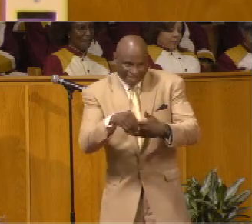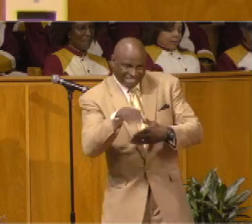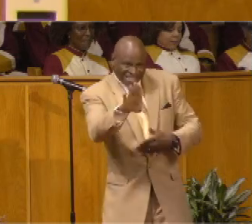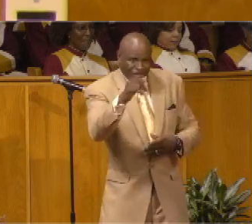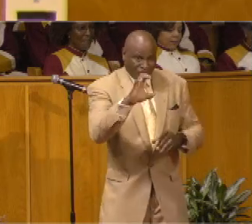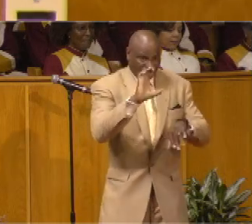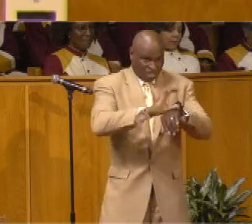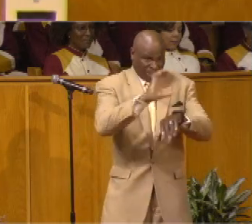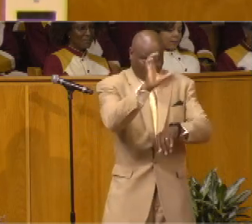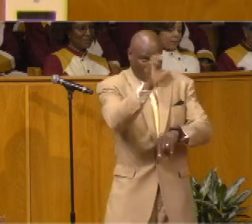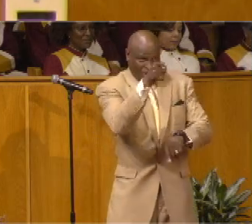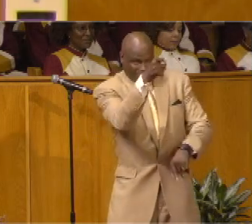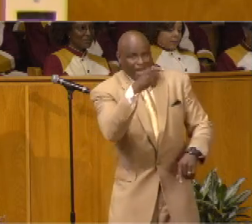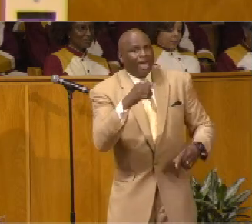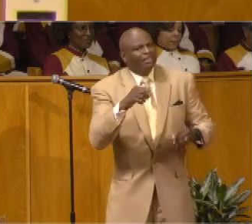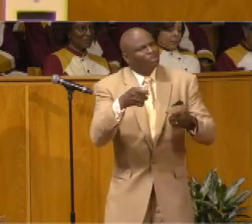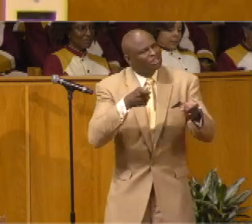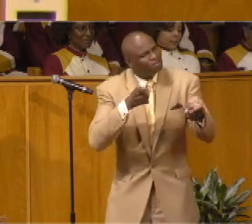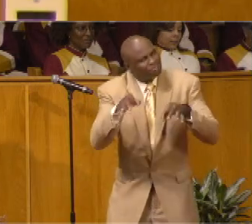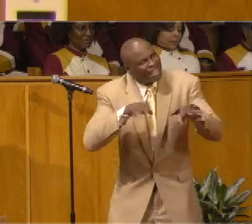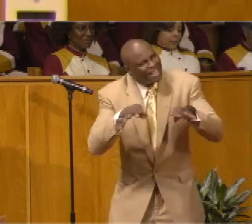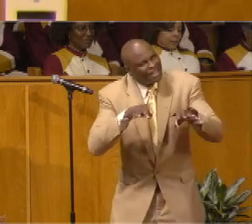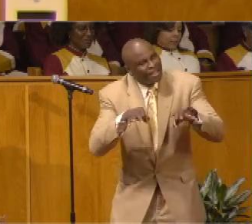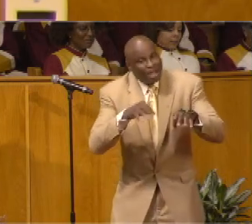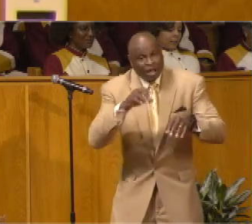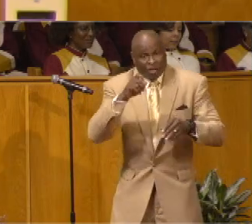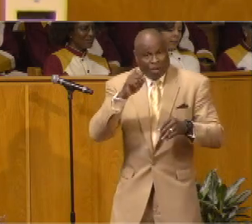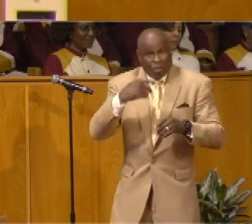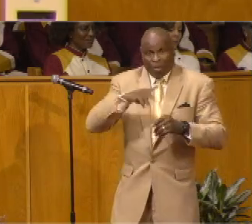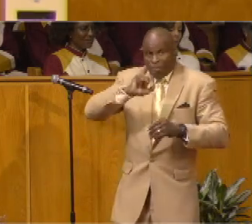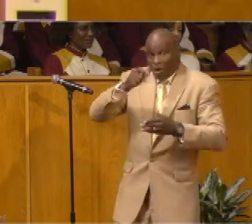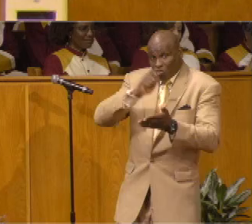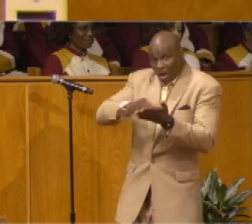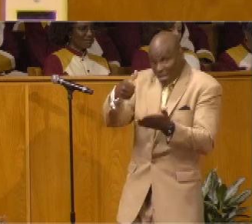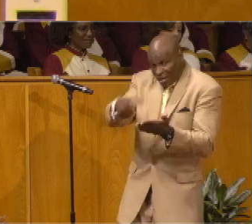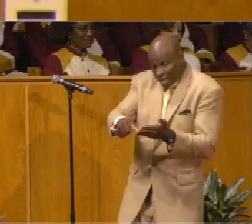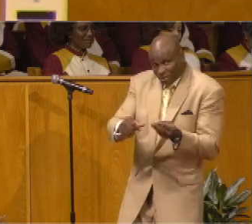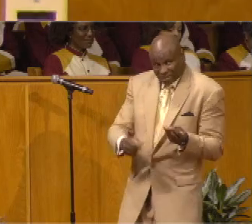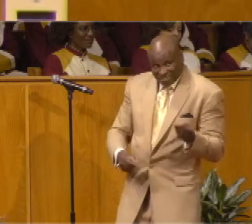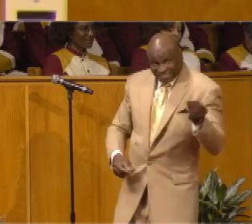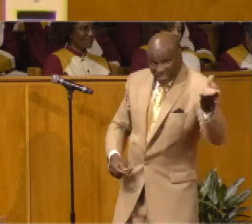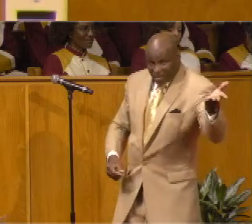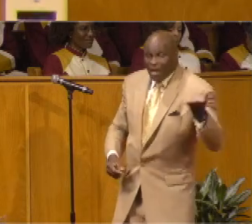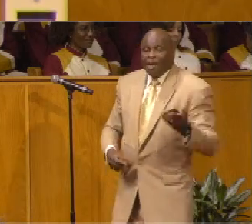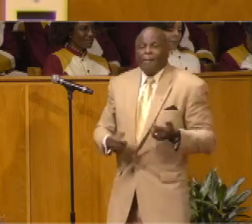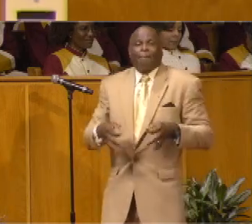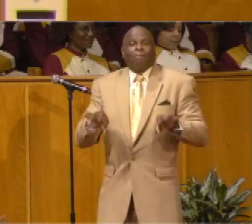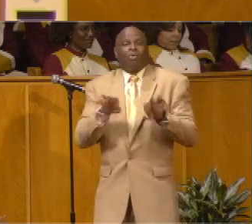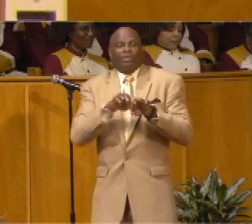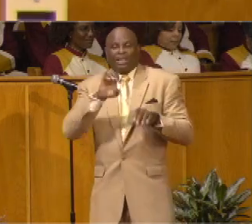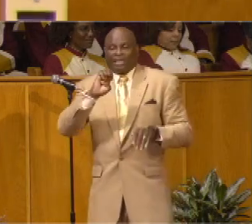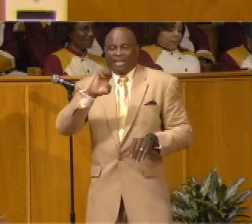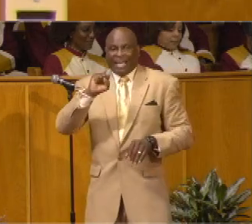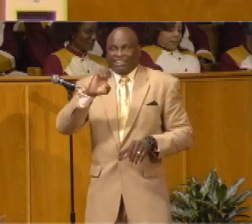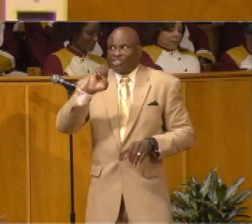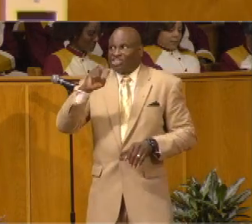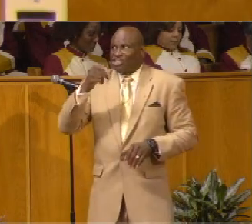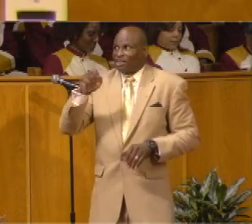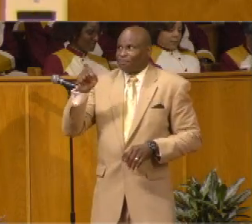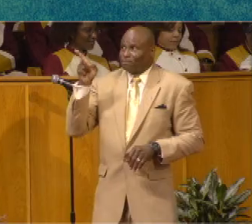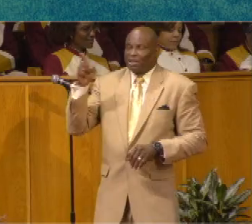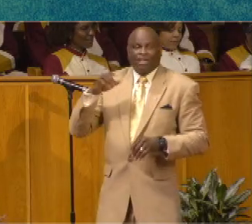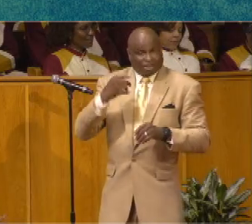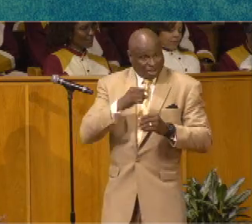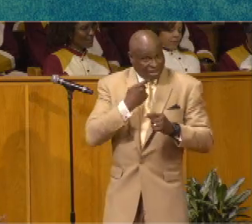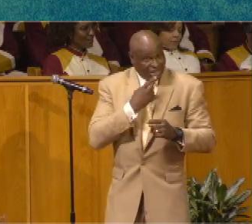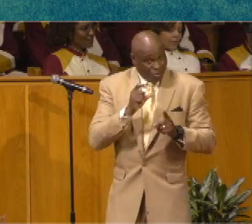it. Whenever Paul writes a letter, the key to understanding the letter is a seminary term called exigence. Let the